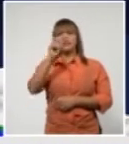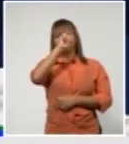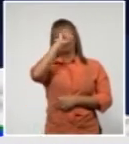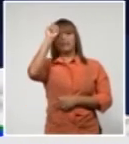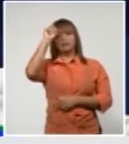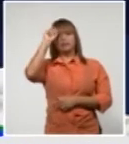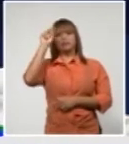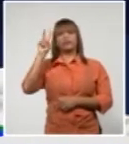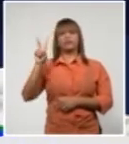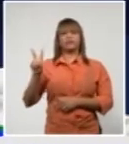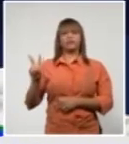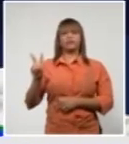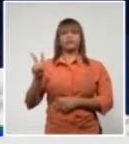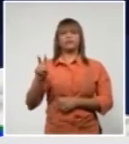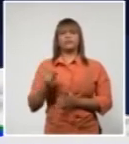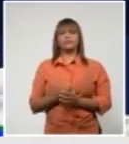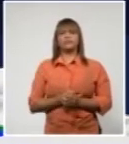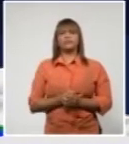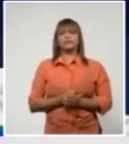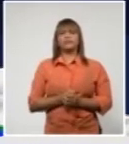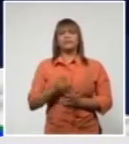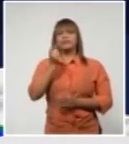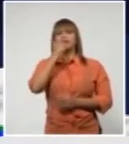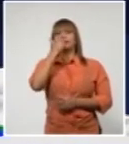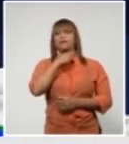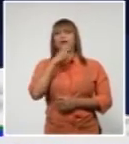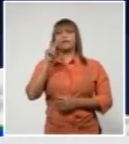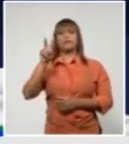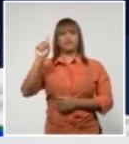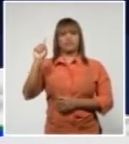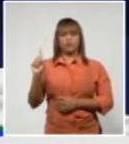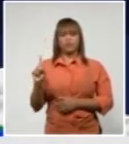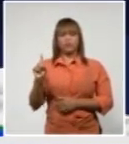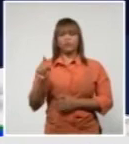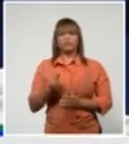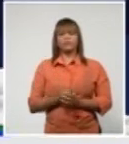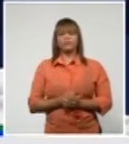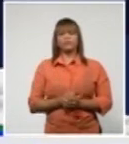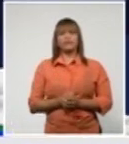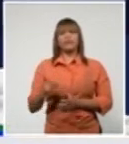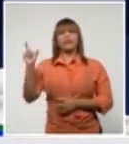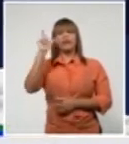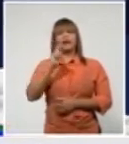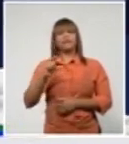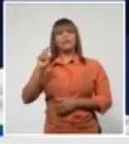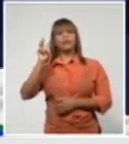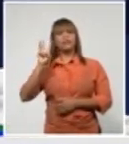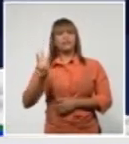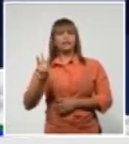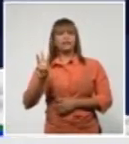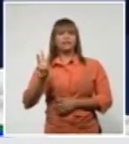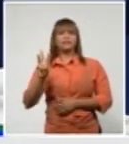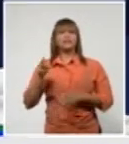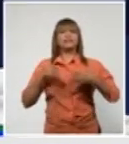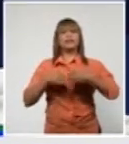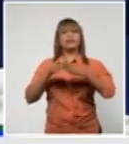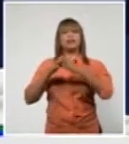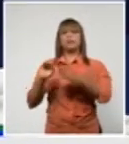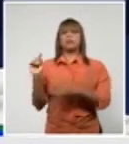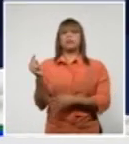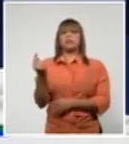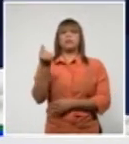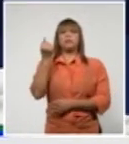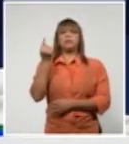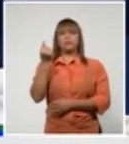virus. Today, 1 patient continues to be in a critical state in hospital in Matanzas,